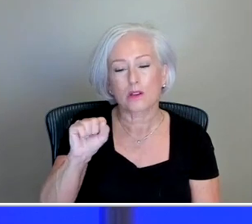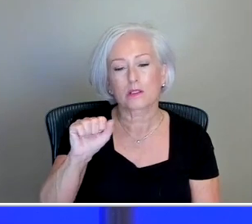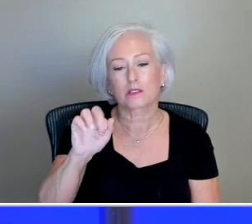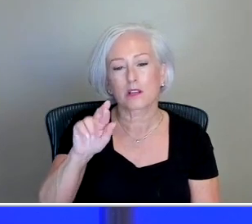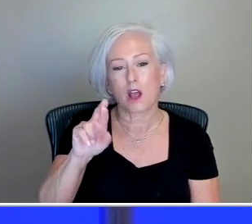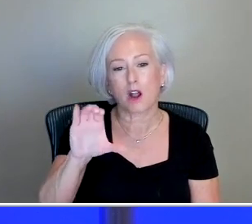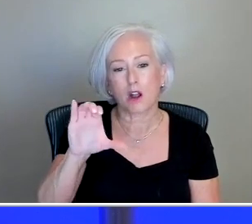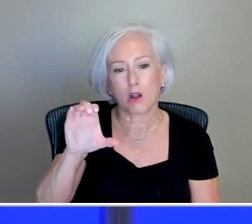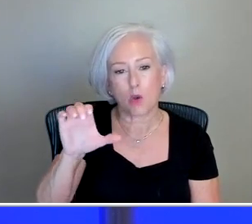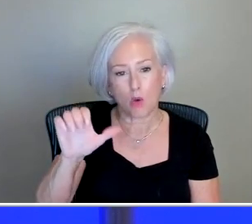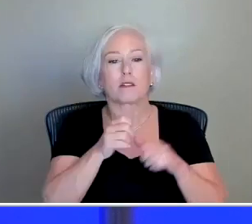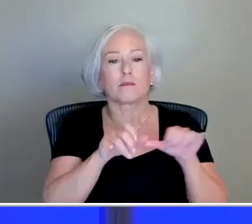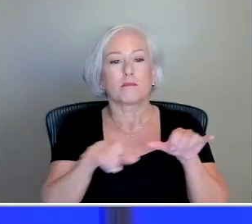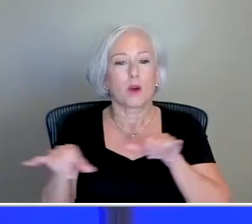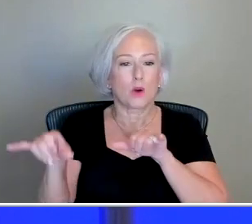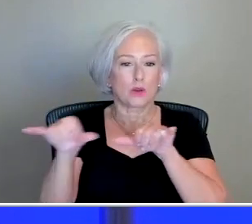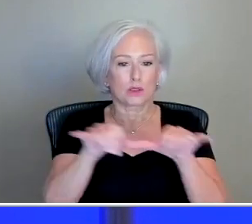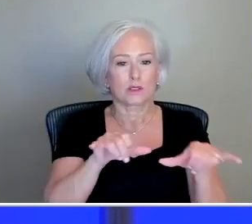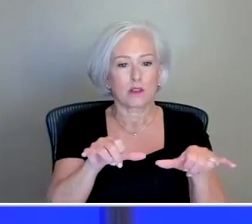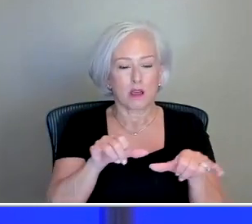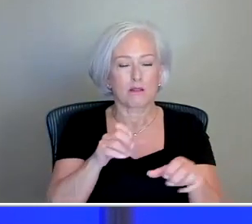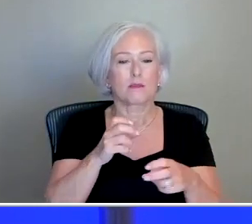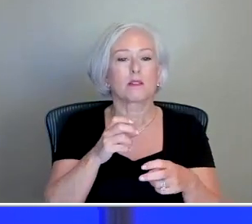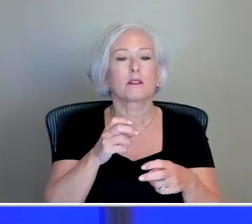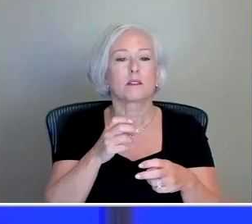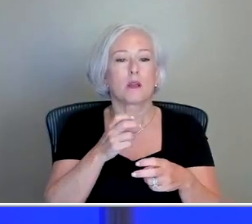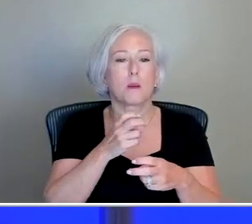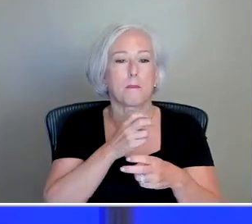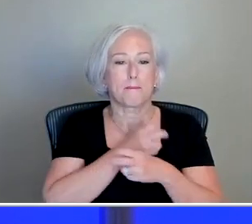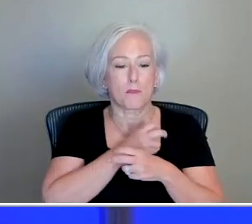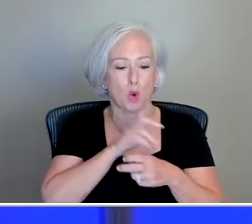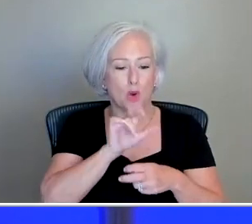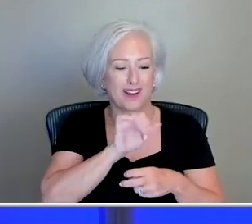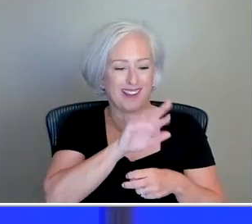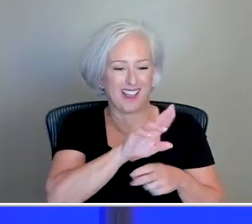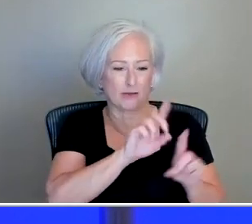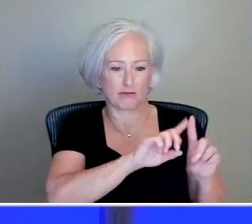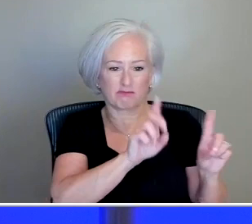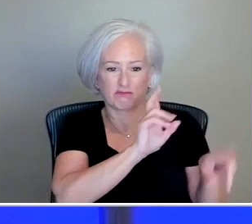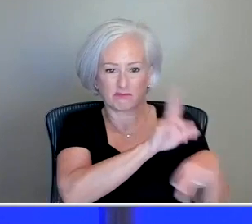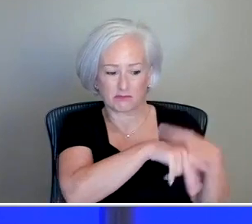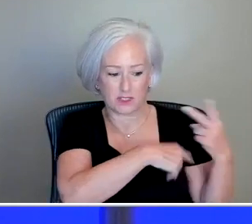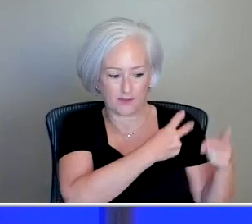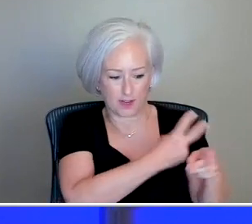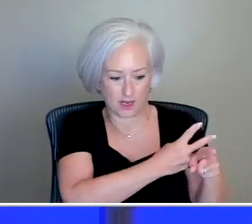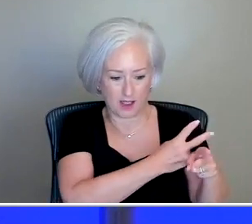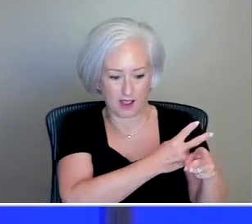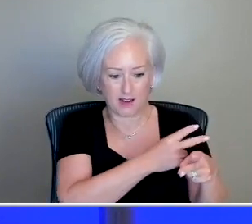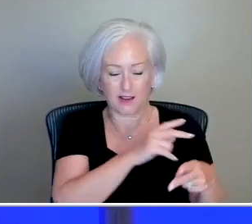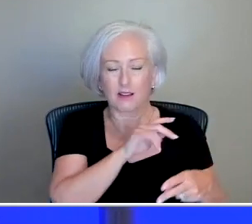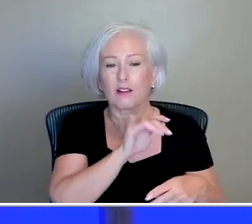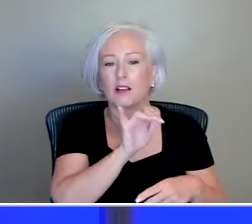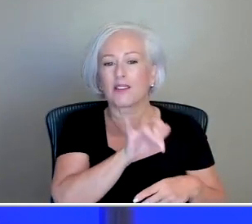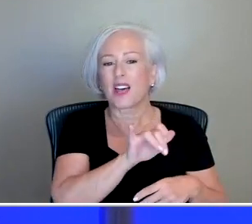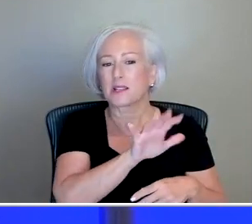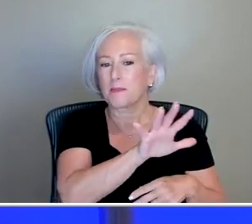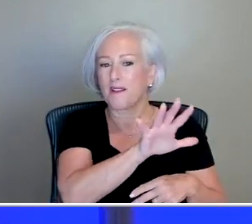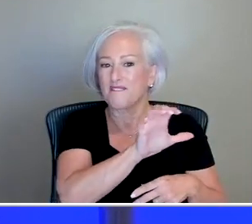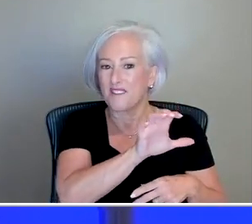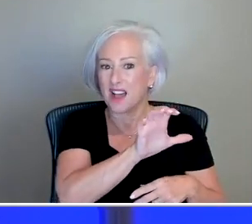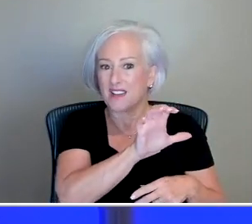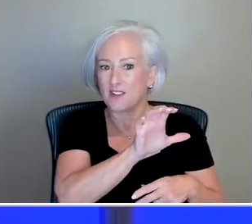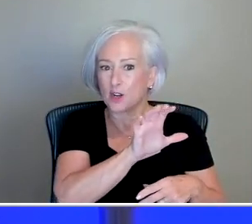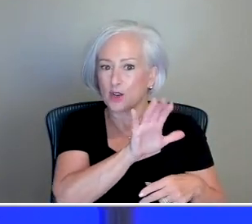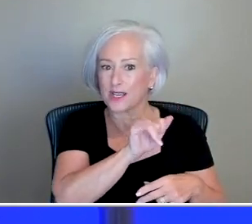common bone-forming bone cancer, represents only about 500 cases a year in the country, of which about 80% are in